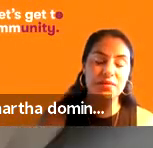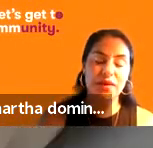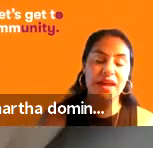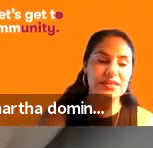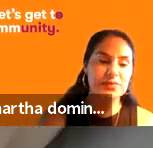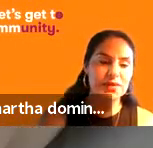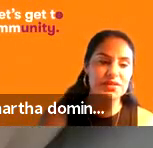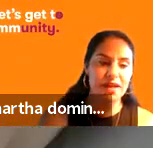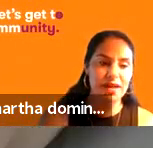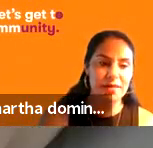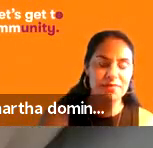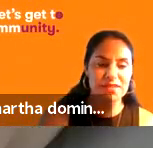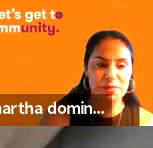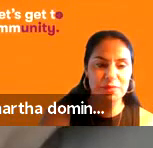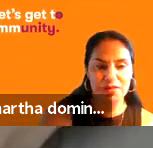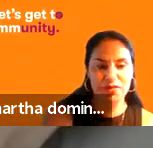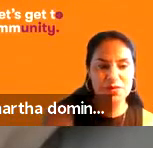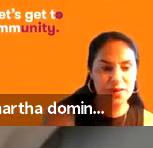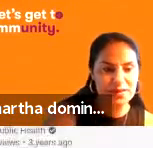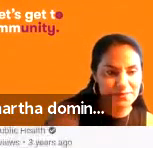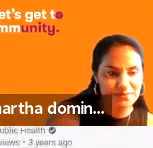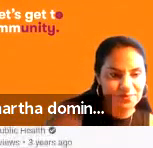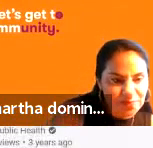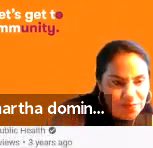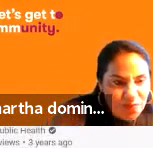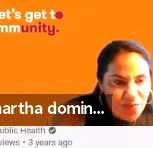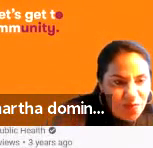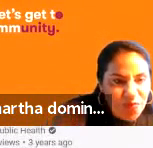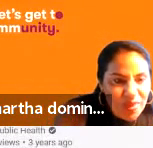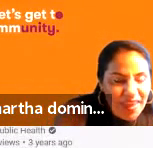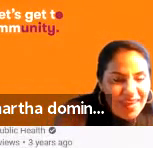questions. This is about how cool of things. Hey there, little guy.